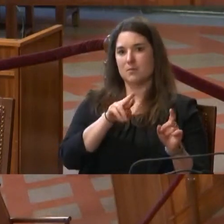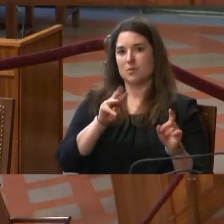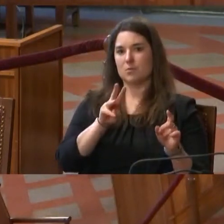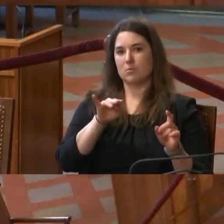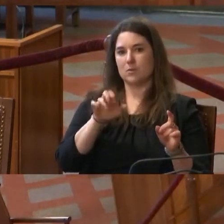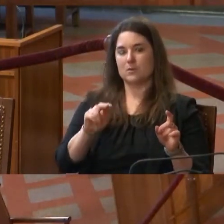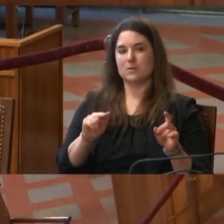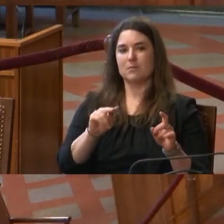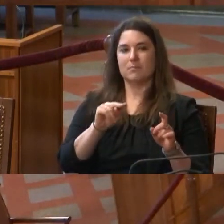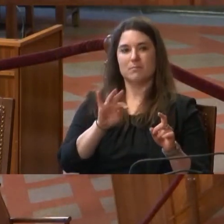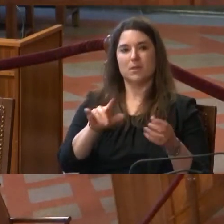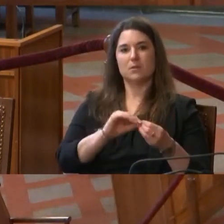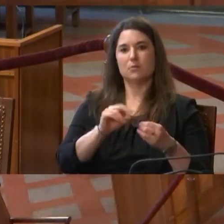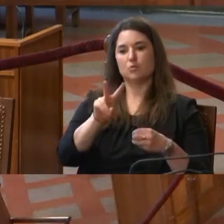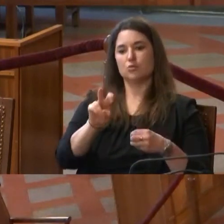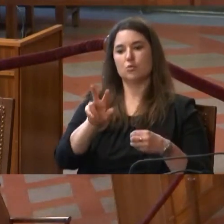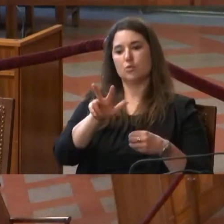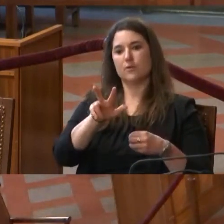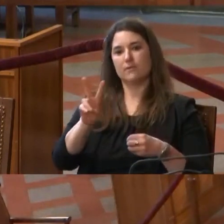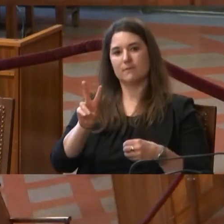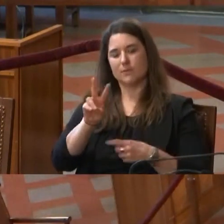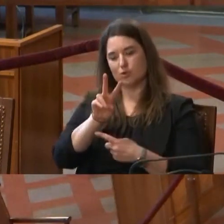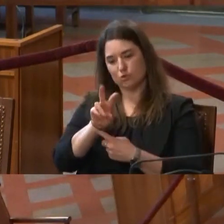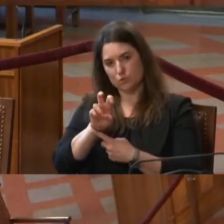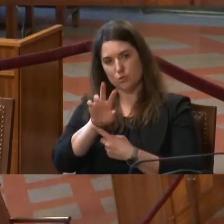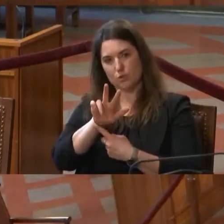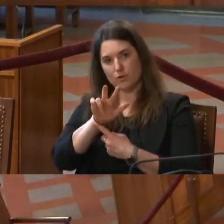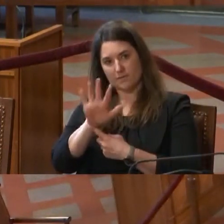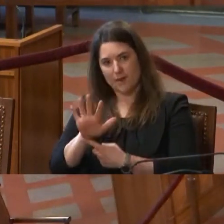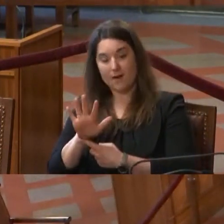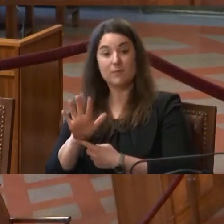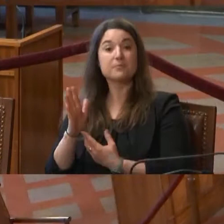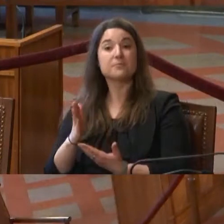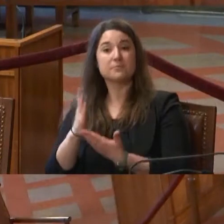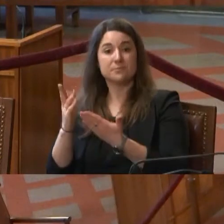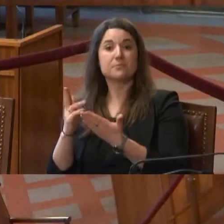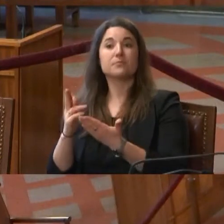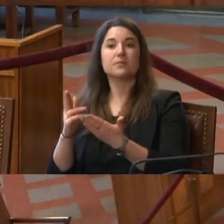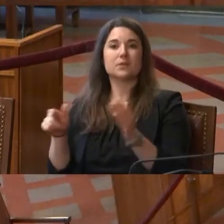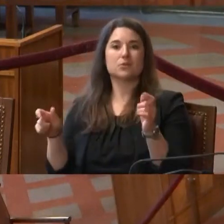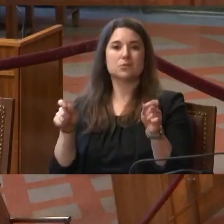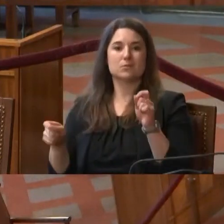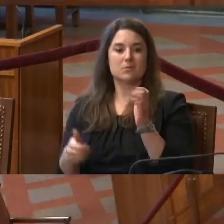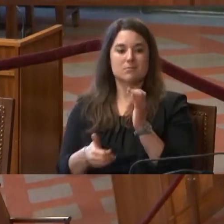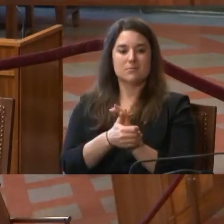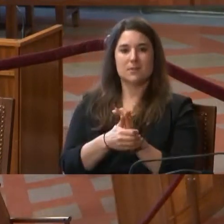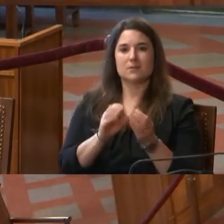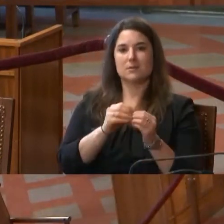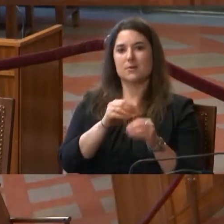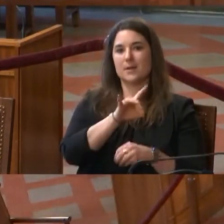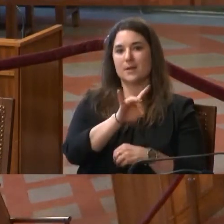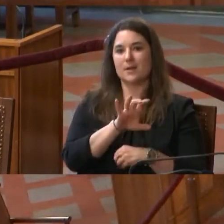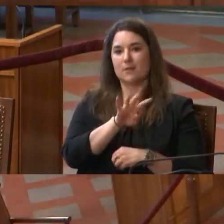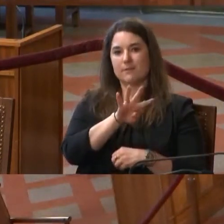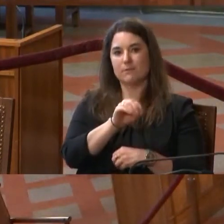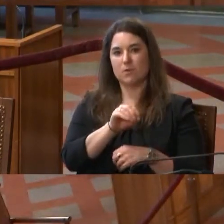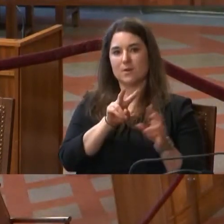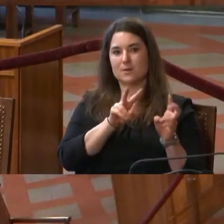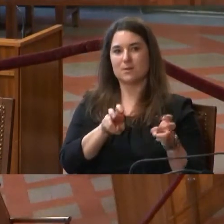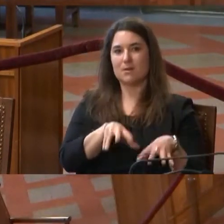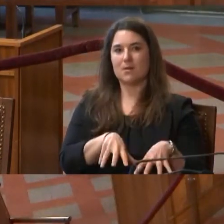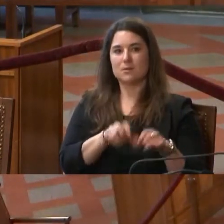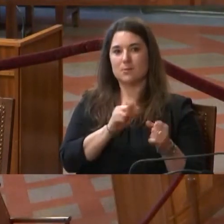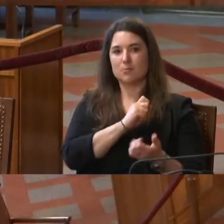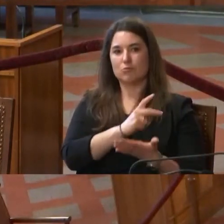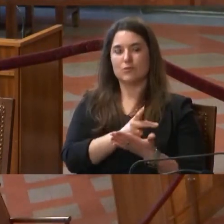Bill 235. Bill 235, resolution amending resolution number 840, entitled Adopting